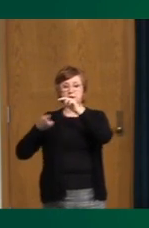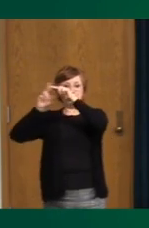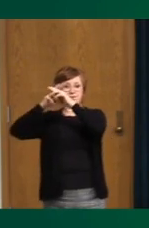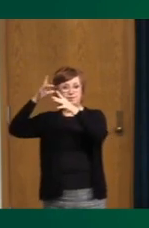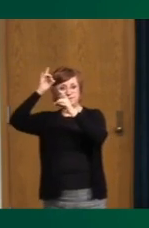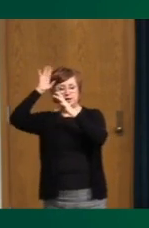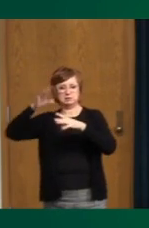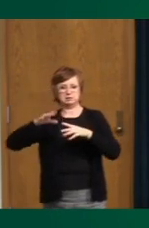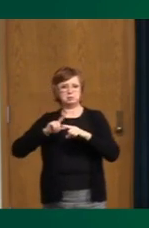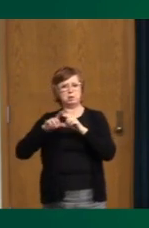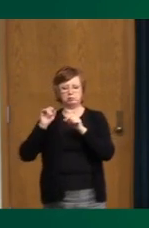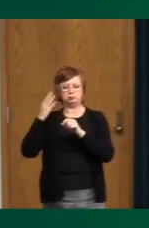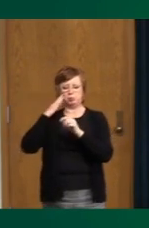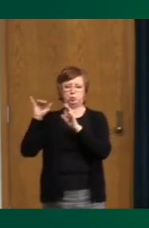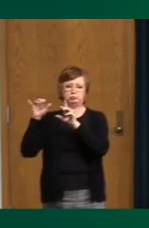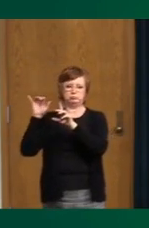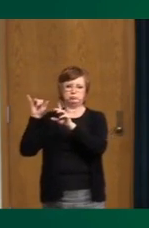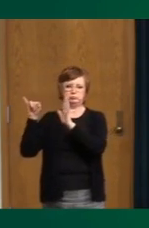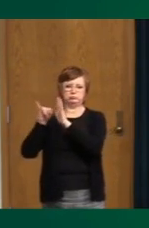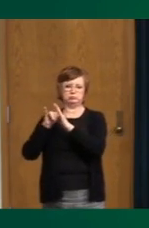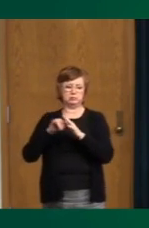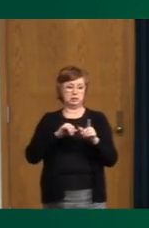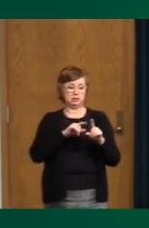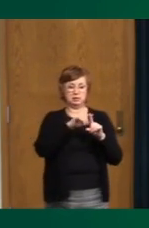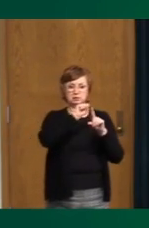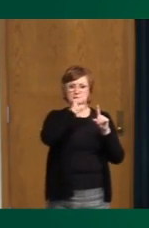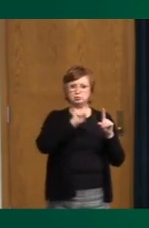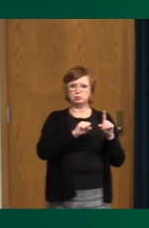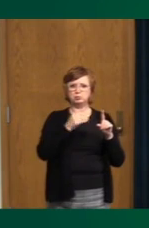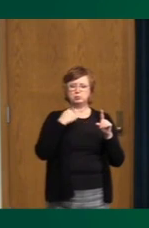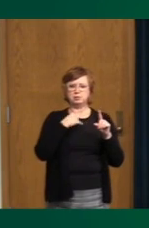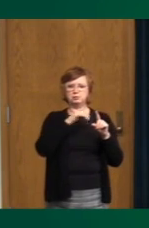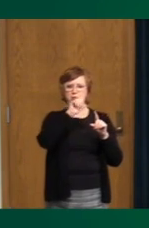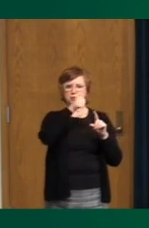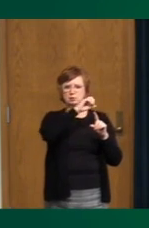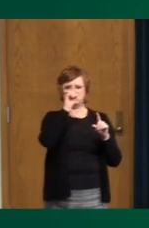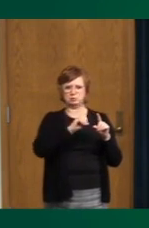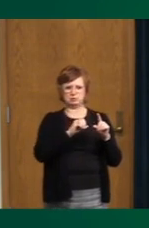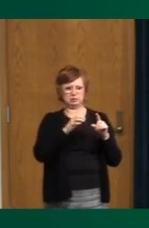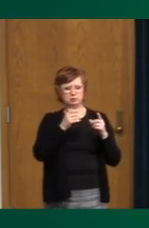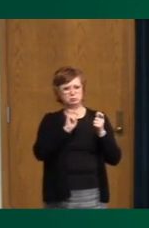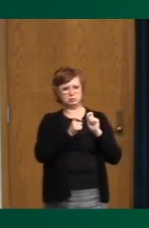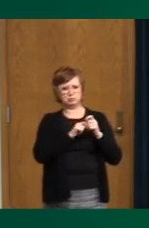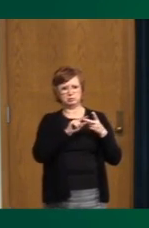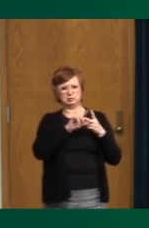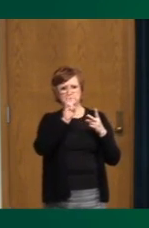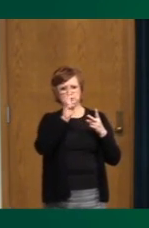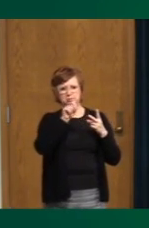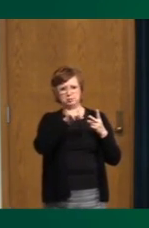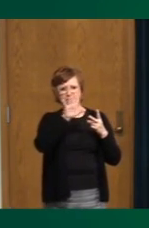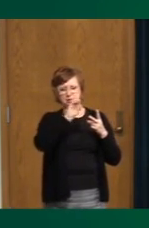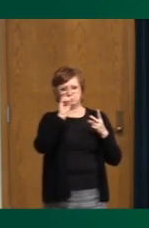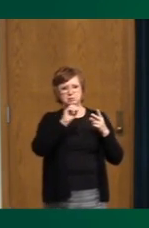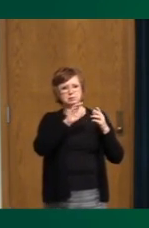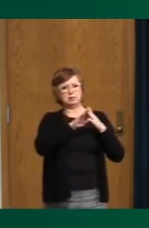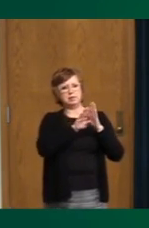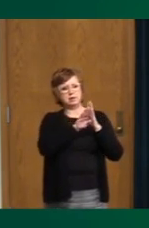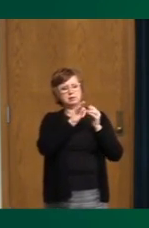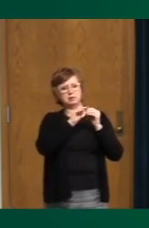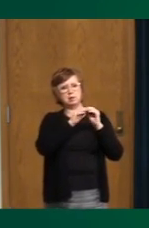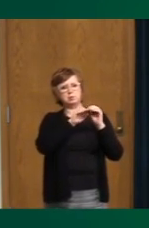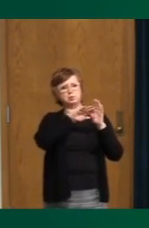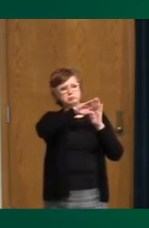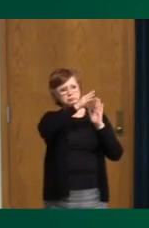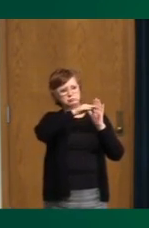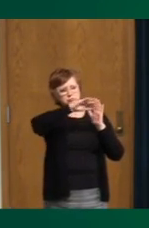In Saskatoon, it was as high as 10%. Now it's around 7.5%, so over an average. So again, it does go up and down a bit. So